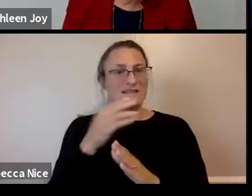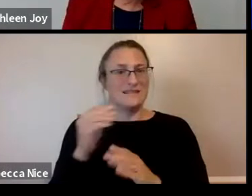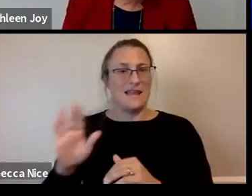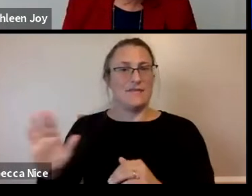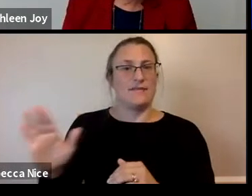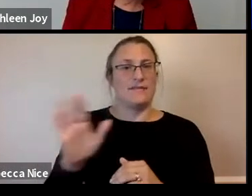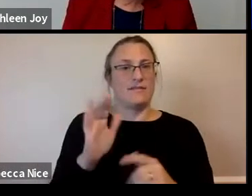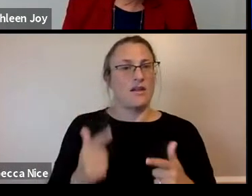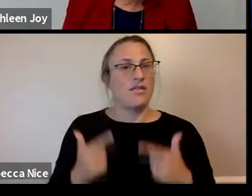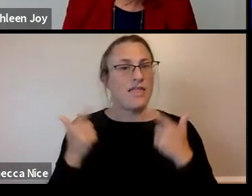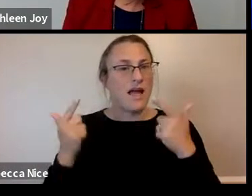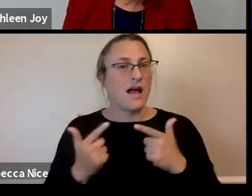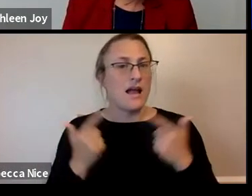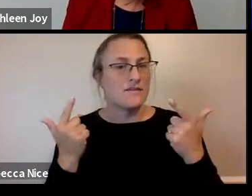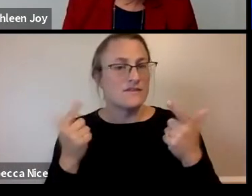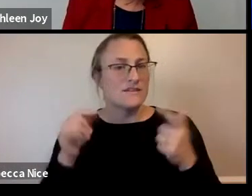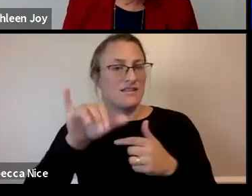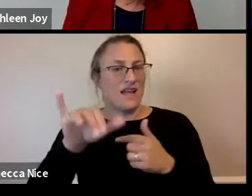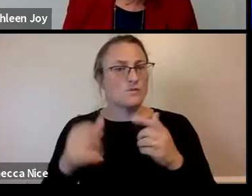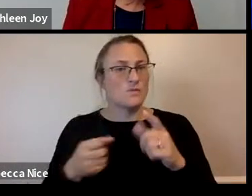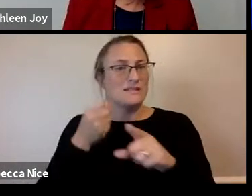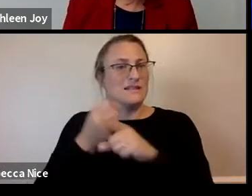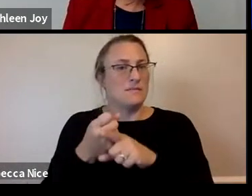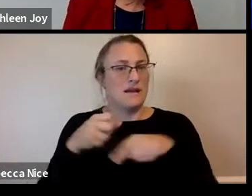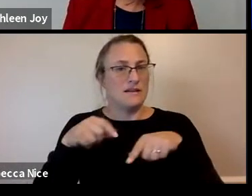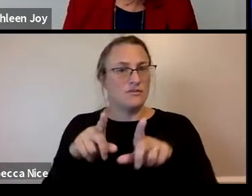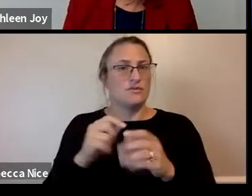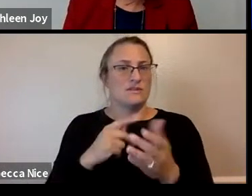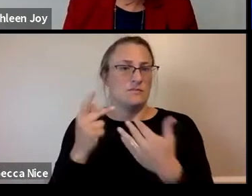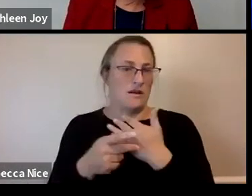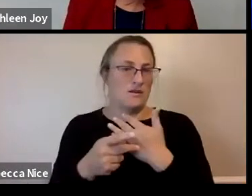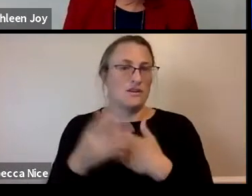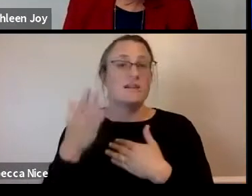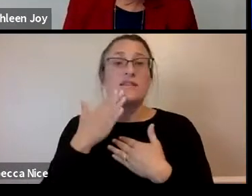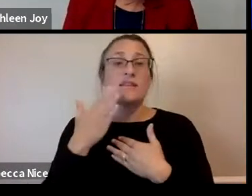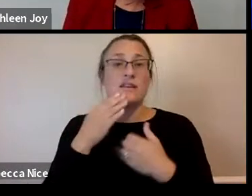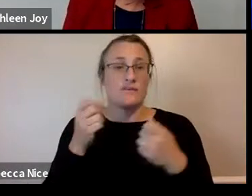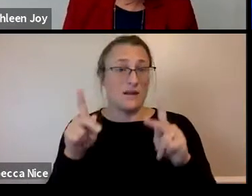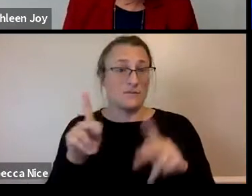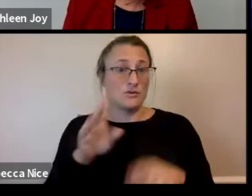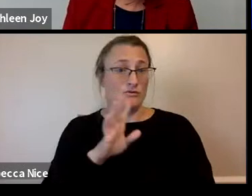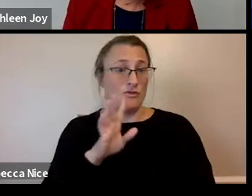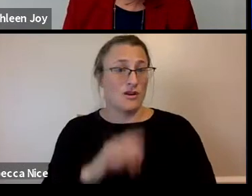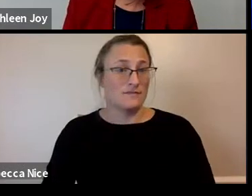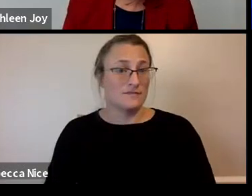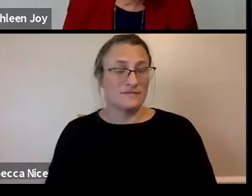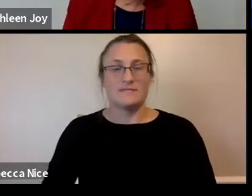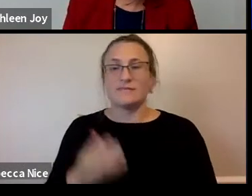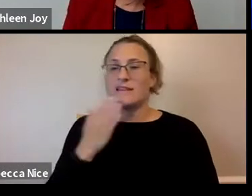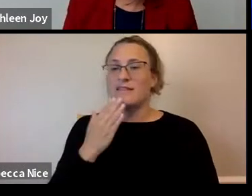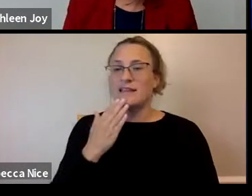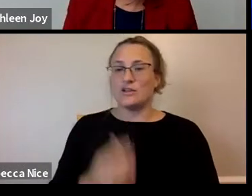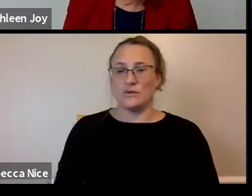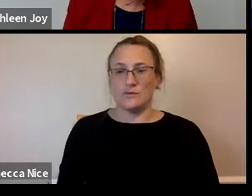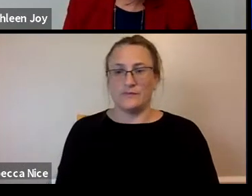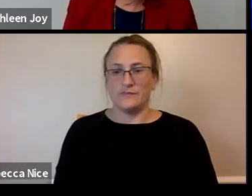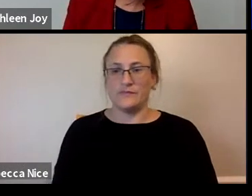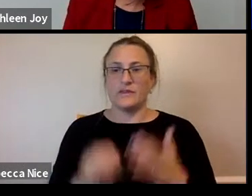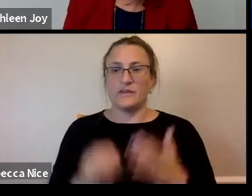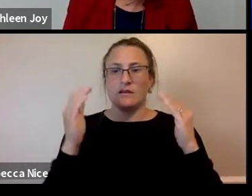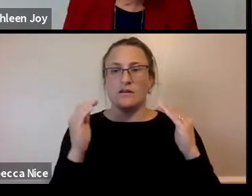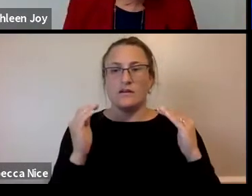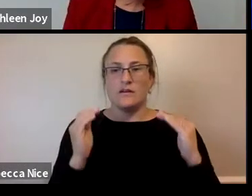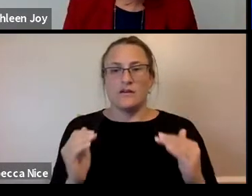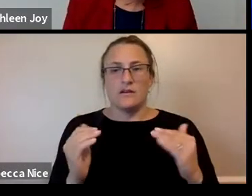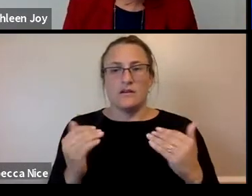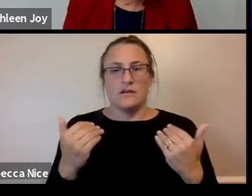be impacted by this project. Thank you for this opportunity. Thank you, Jocelyn. Do we have Beryl